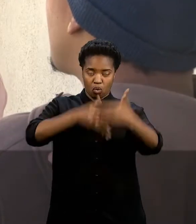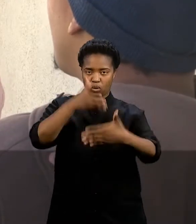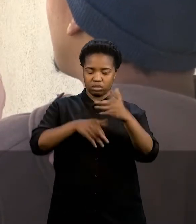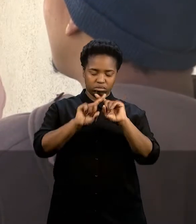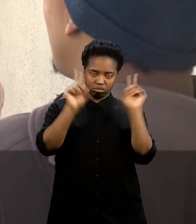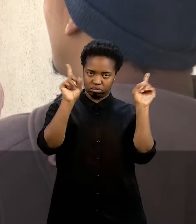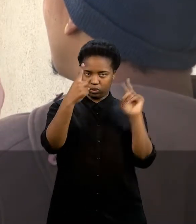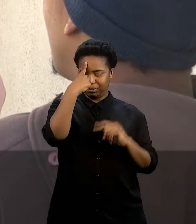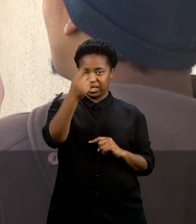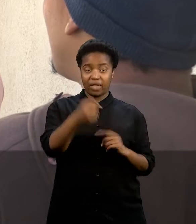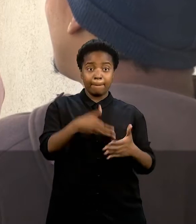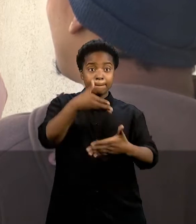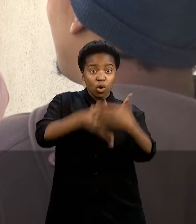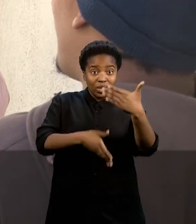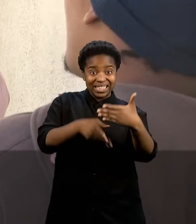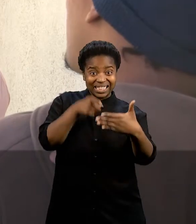in barriers.